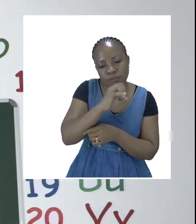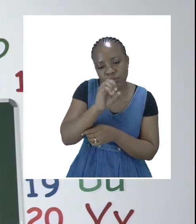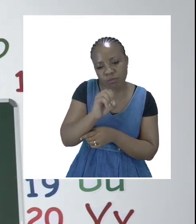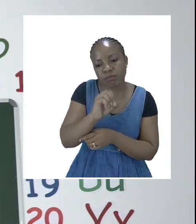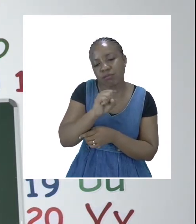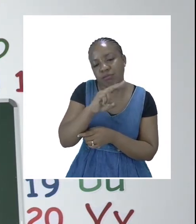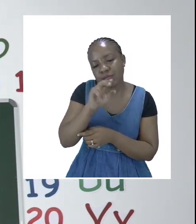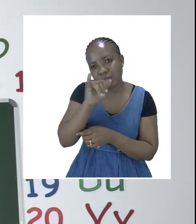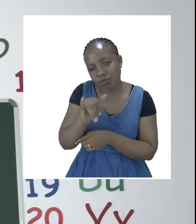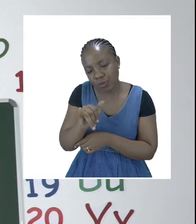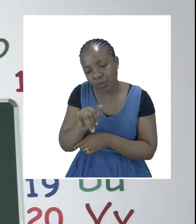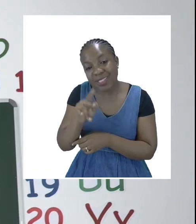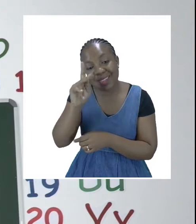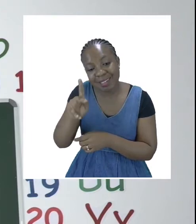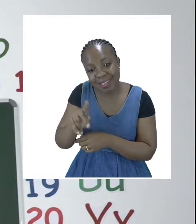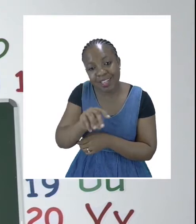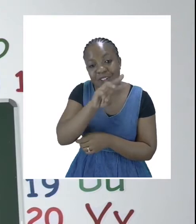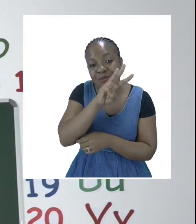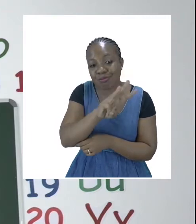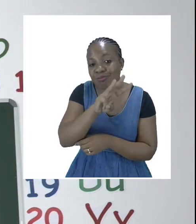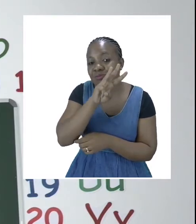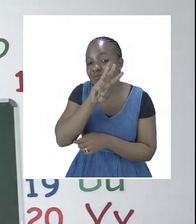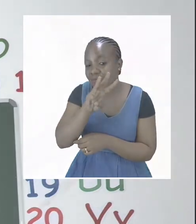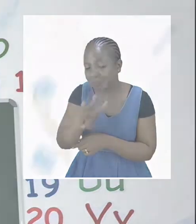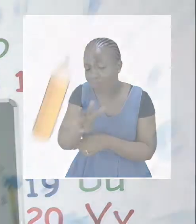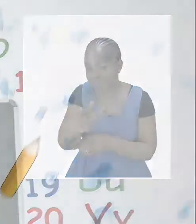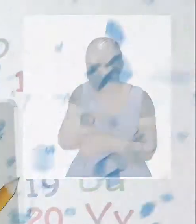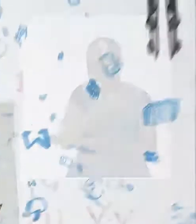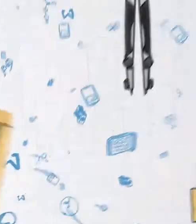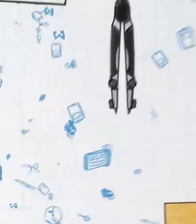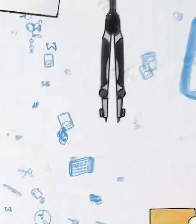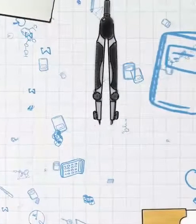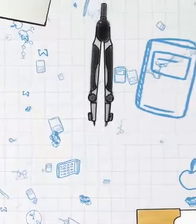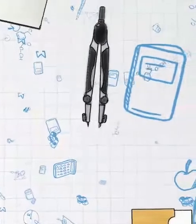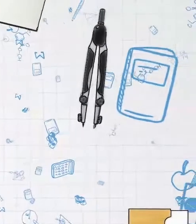our website, Zoshi Online.